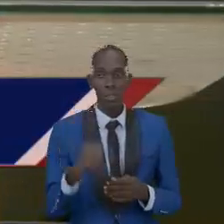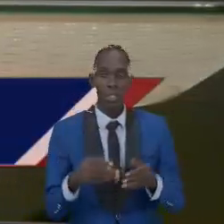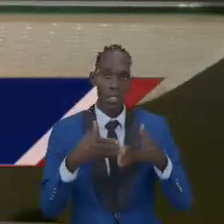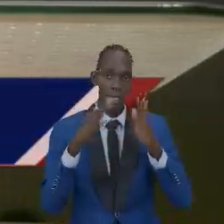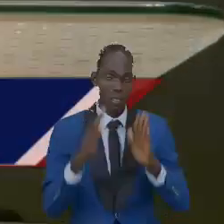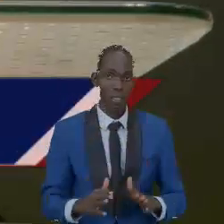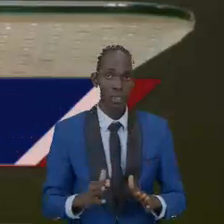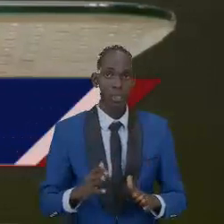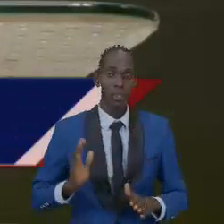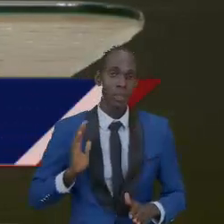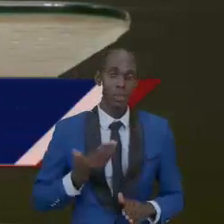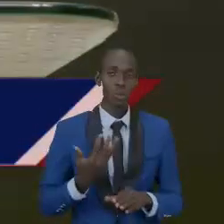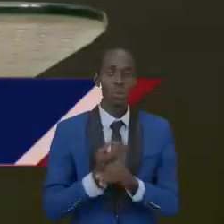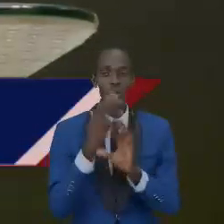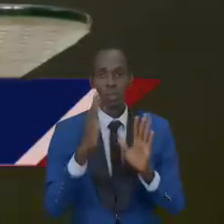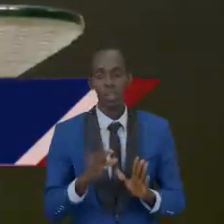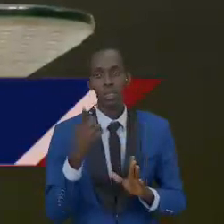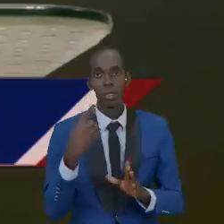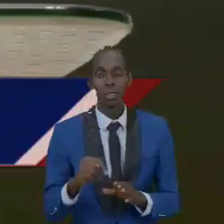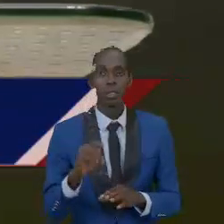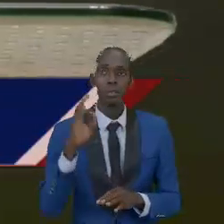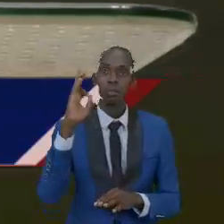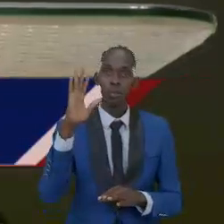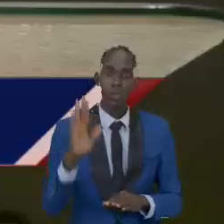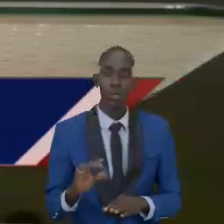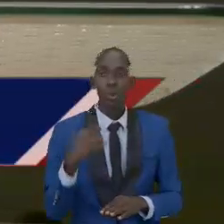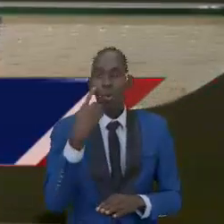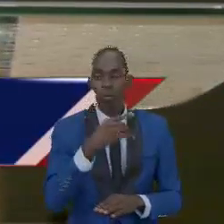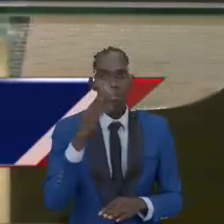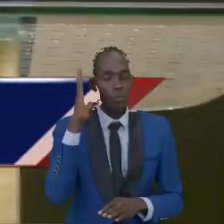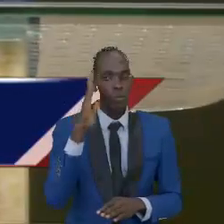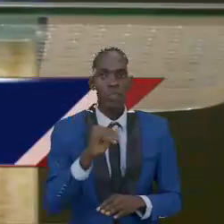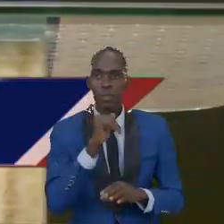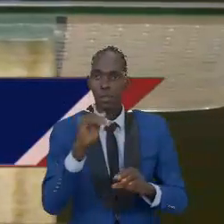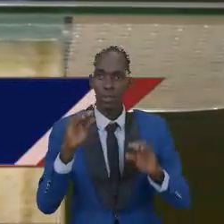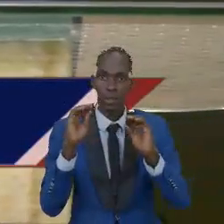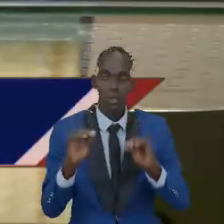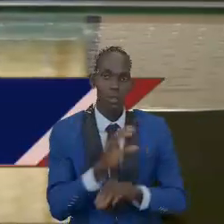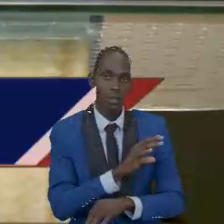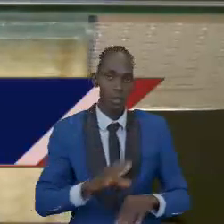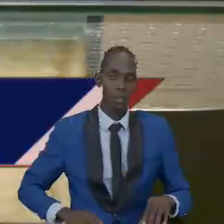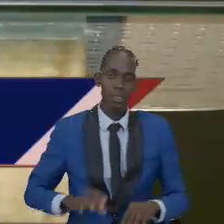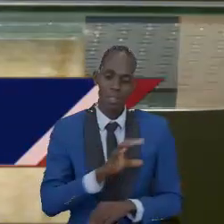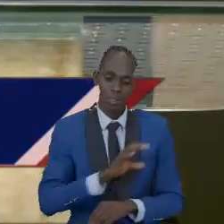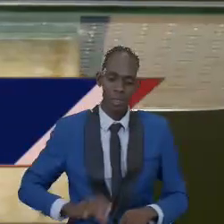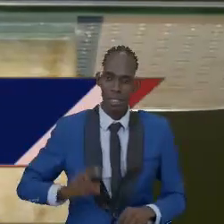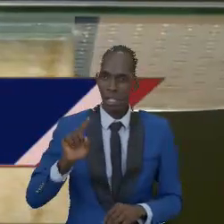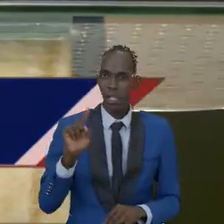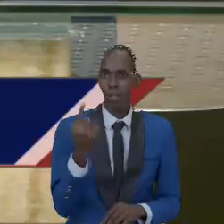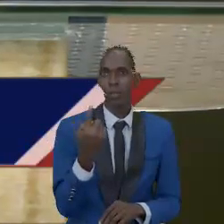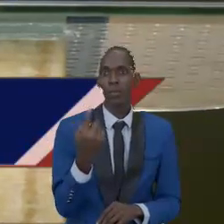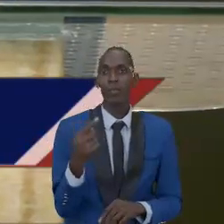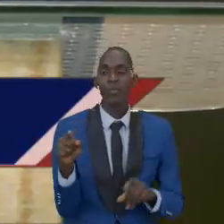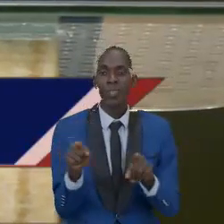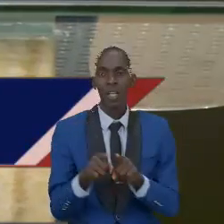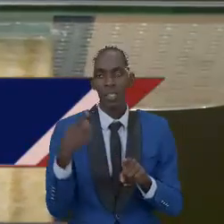leaders, the ministers who will not teach Christ, Christ alone, as the